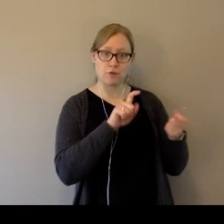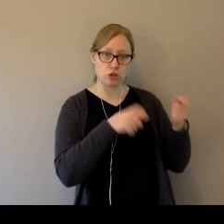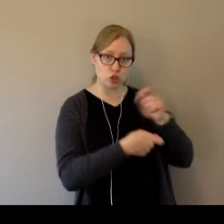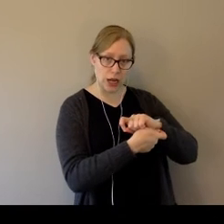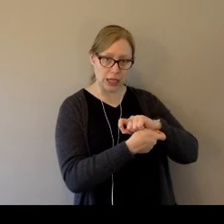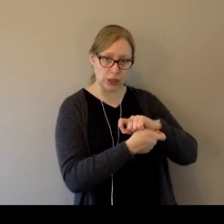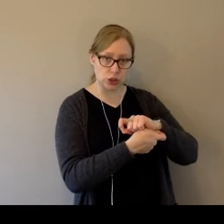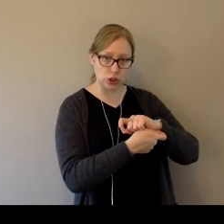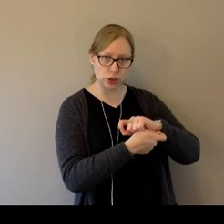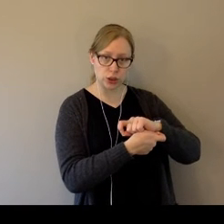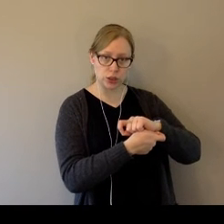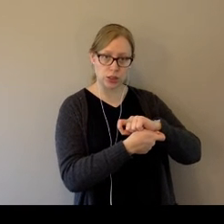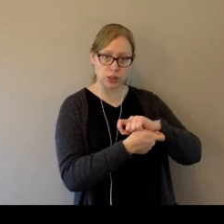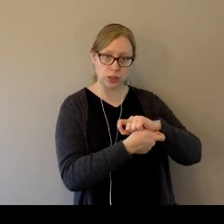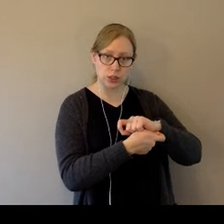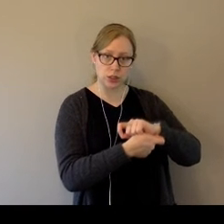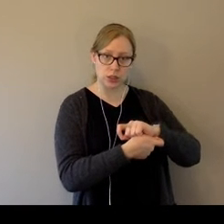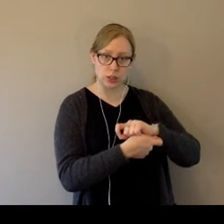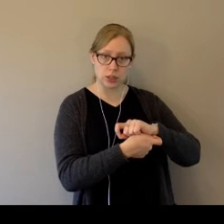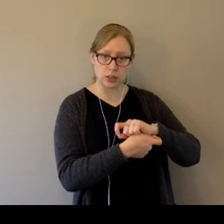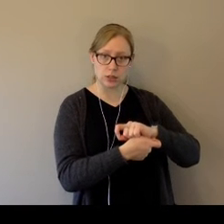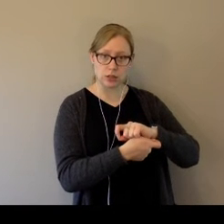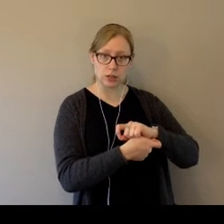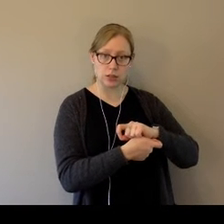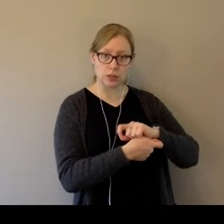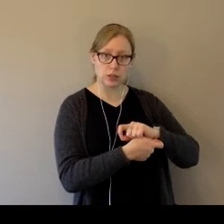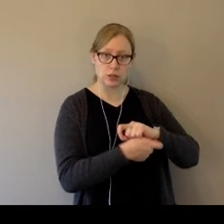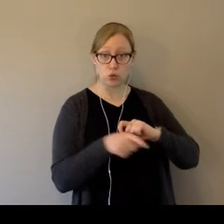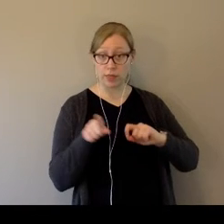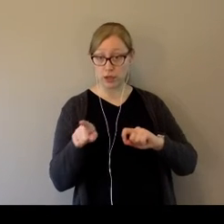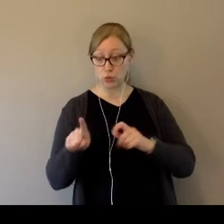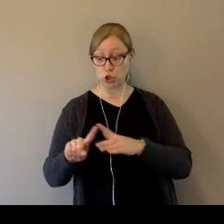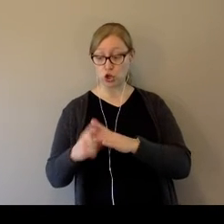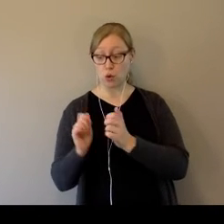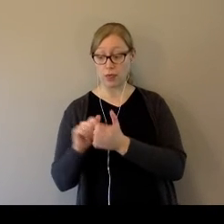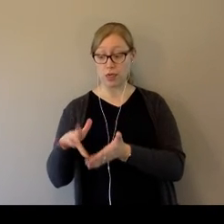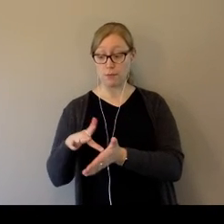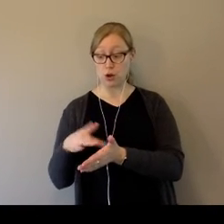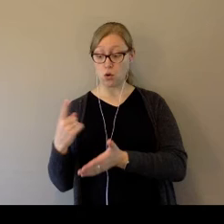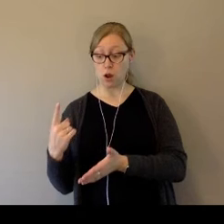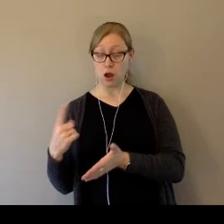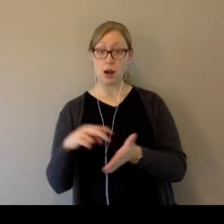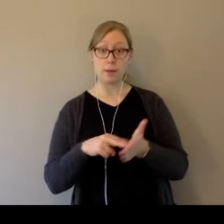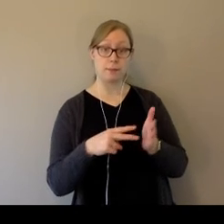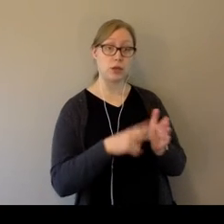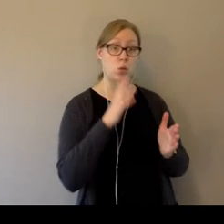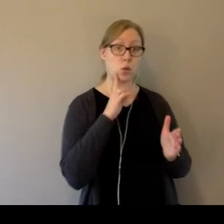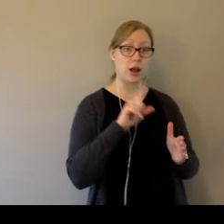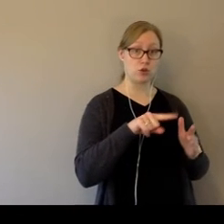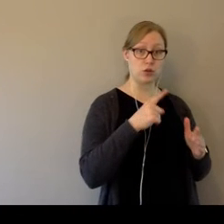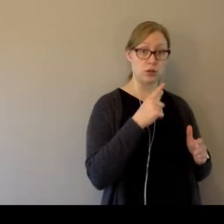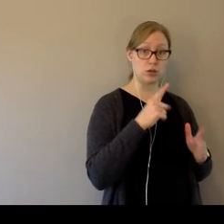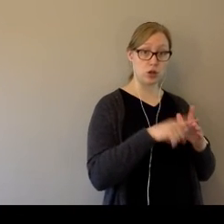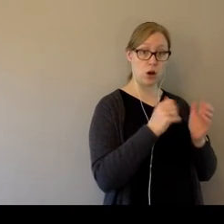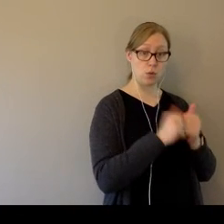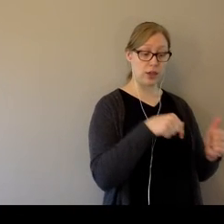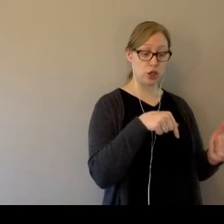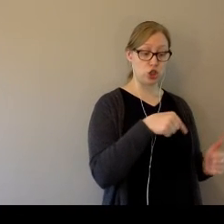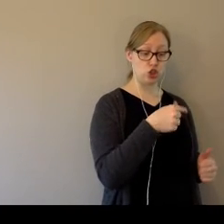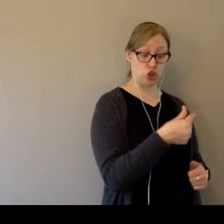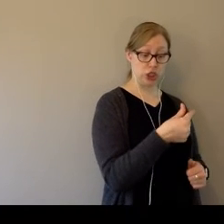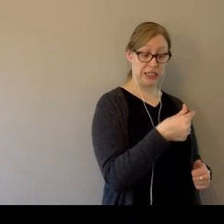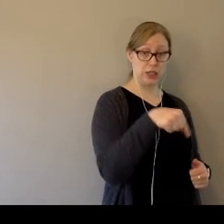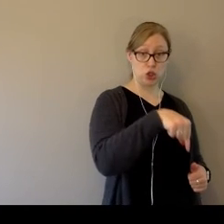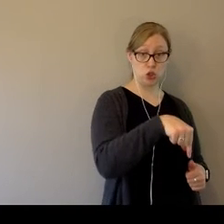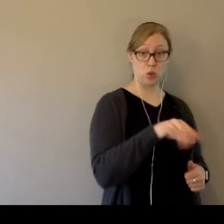with instead of this one started with the middle one, so this would have to start with GQF. So